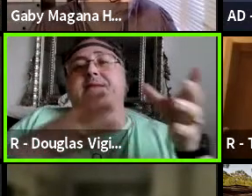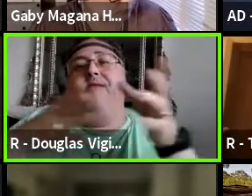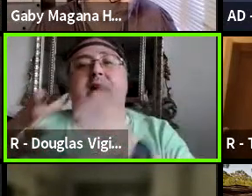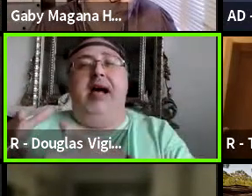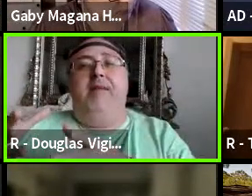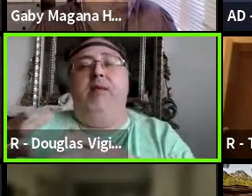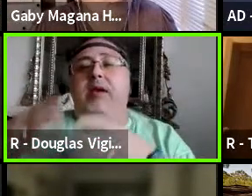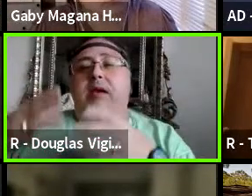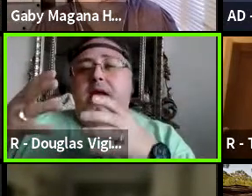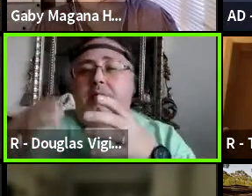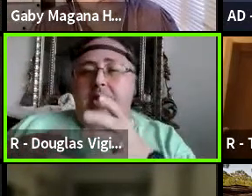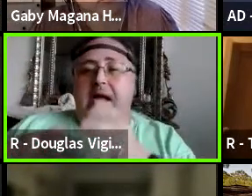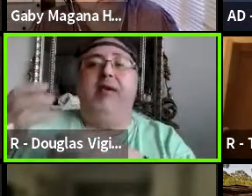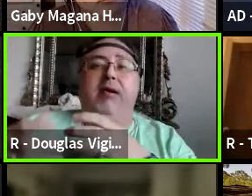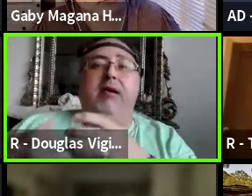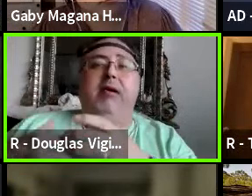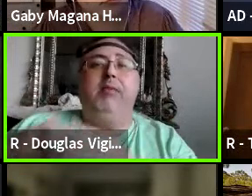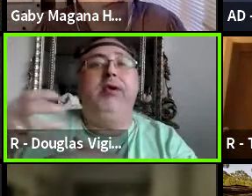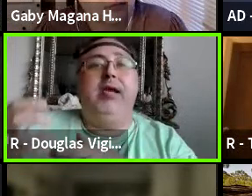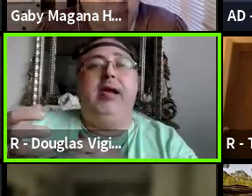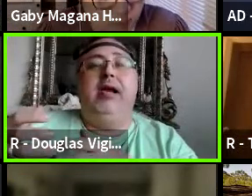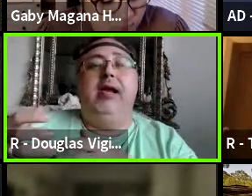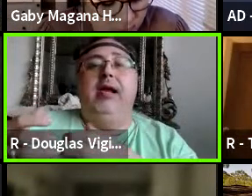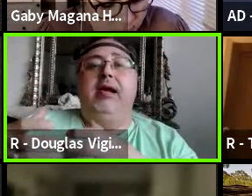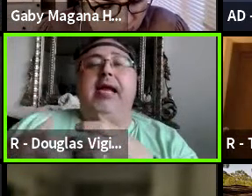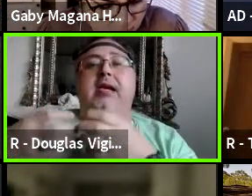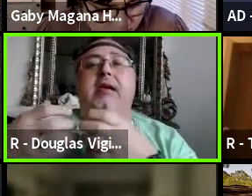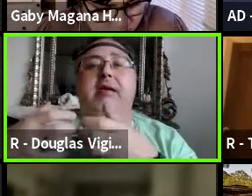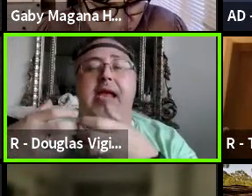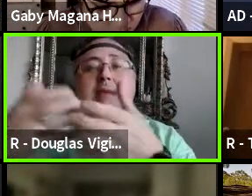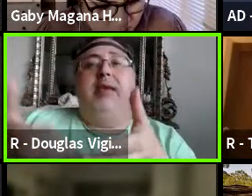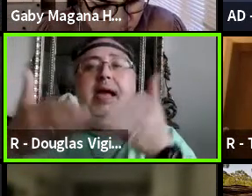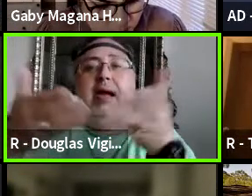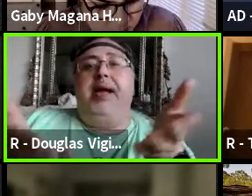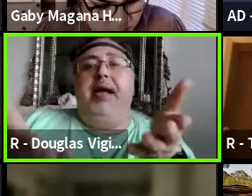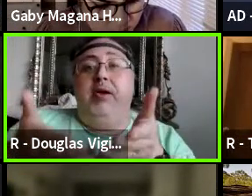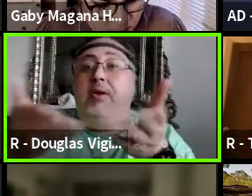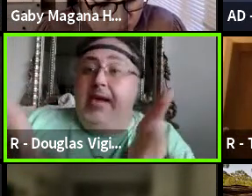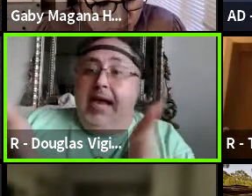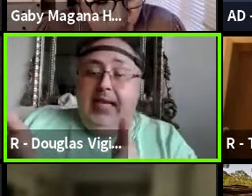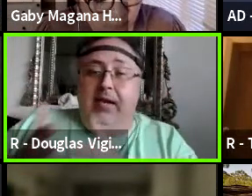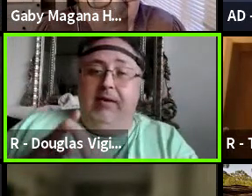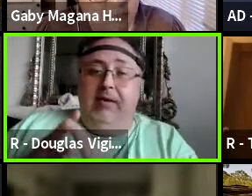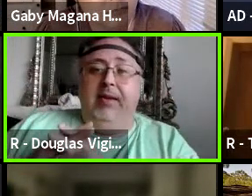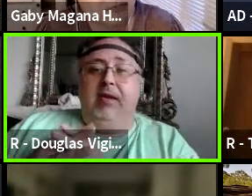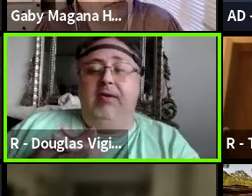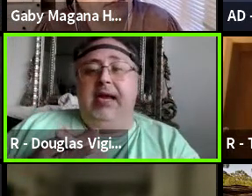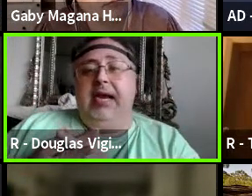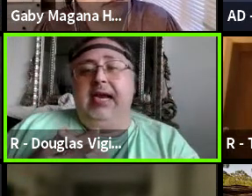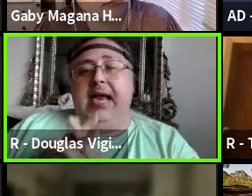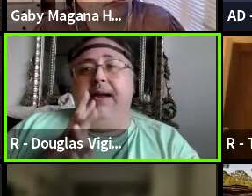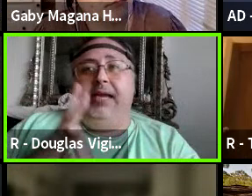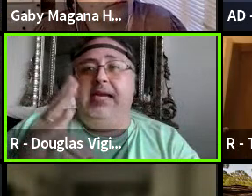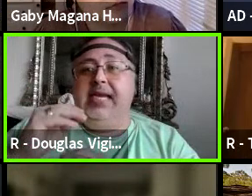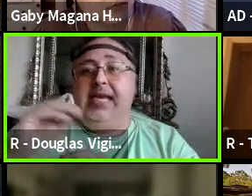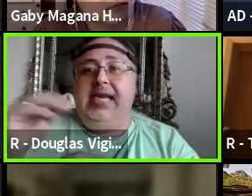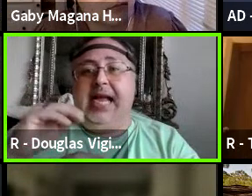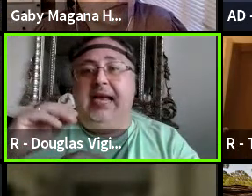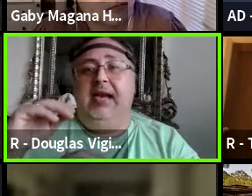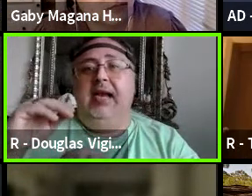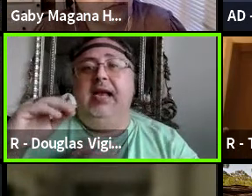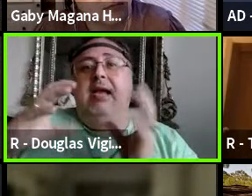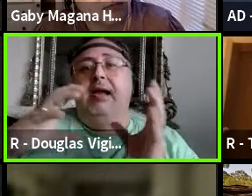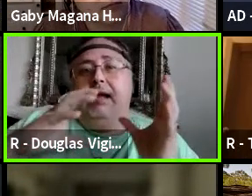not involved with other communities that are able to help out you guys. You know what I mean? So I think that I would like to